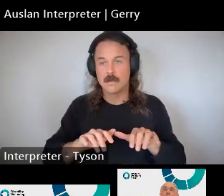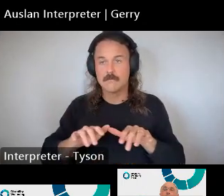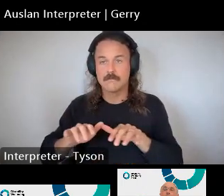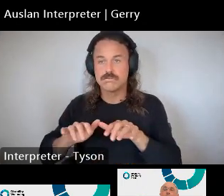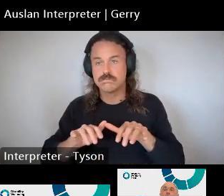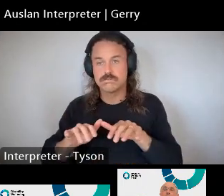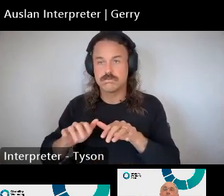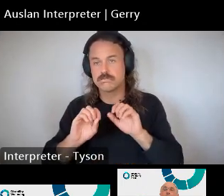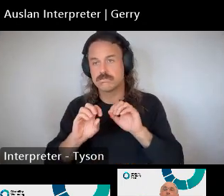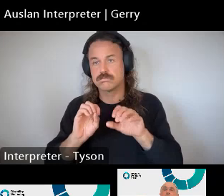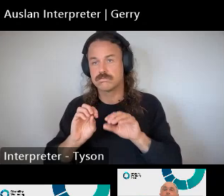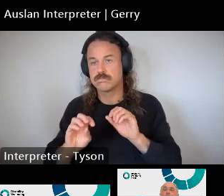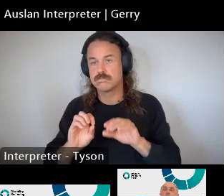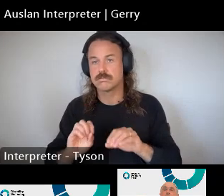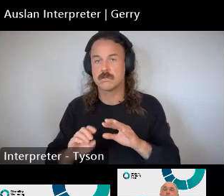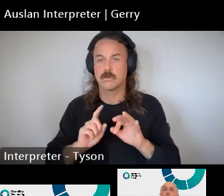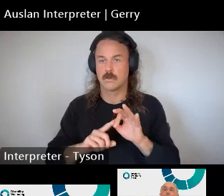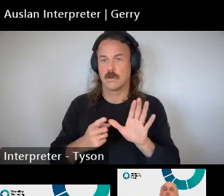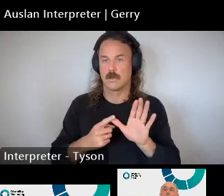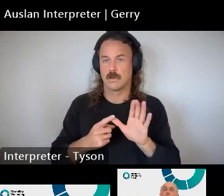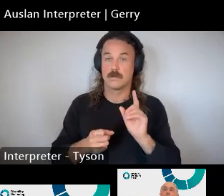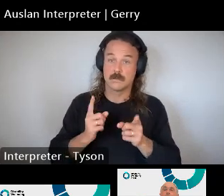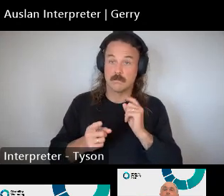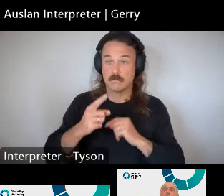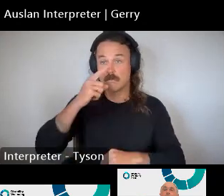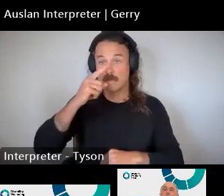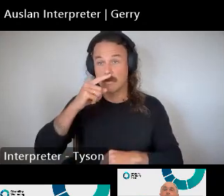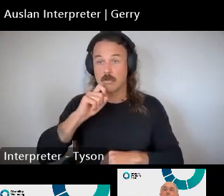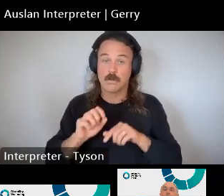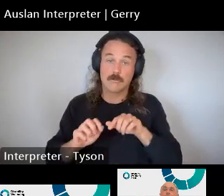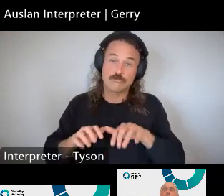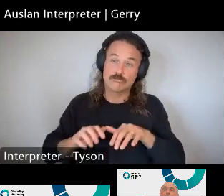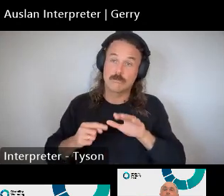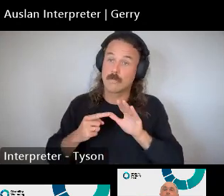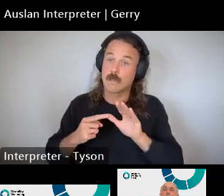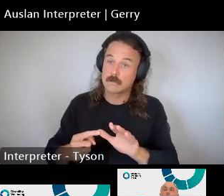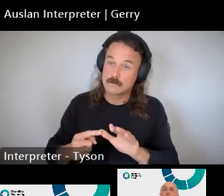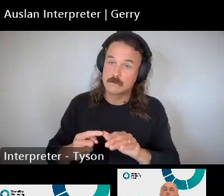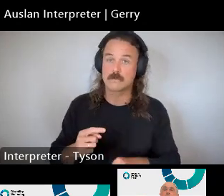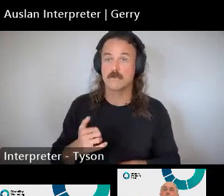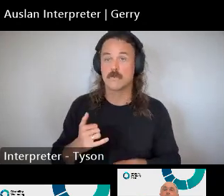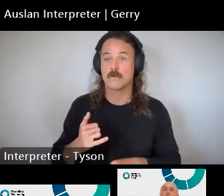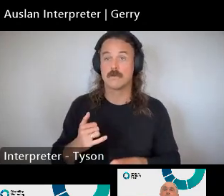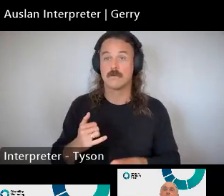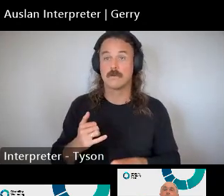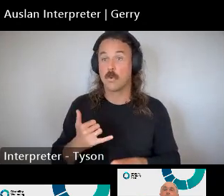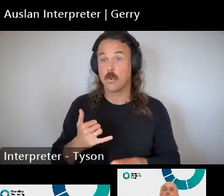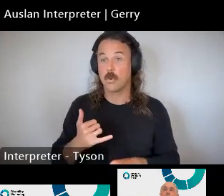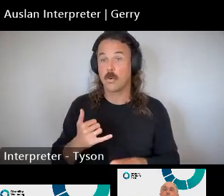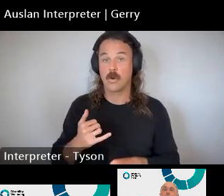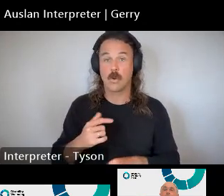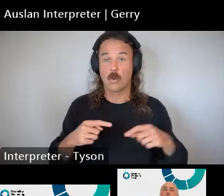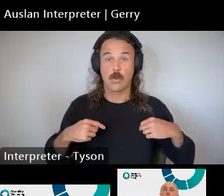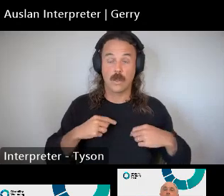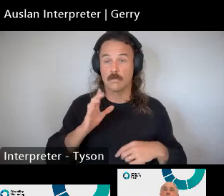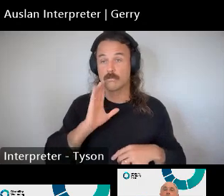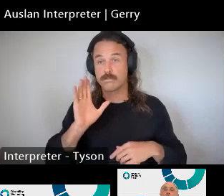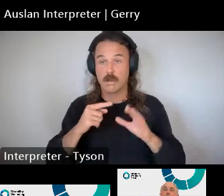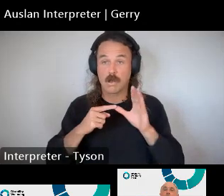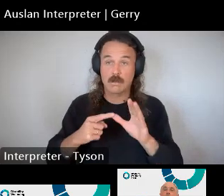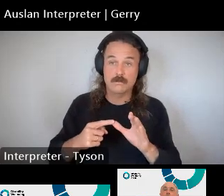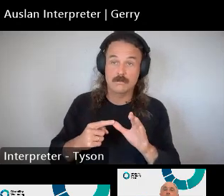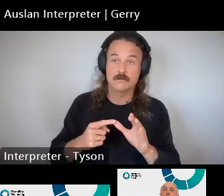might answer that during the talk as well, but we might also then come back to those questions at the end of the presentation